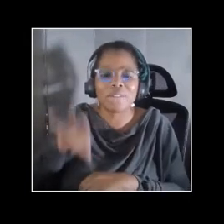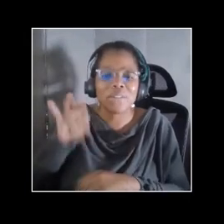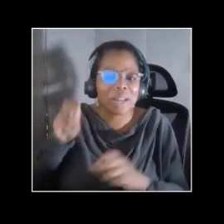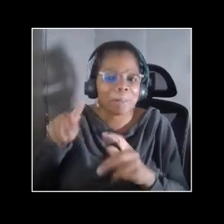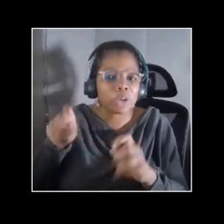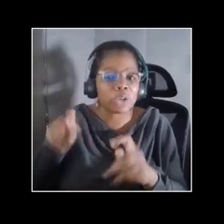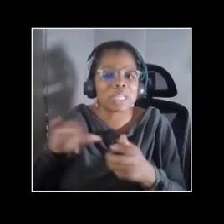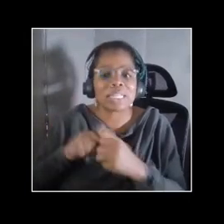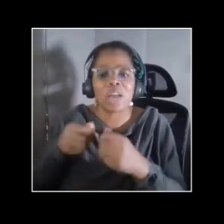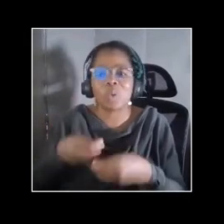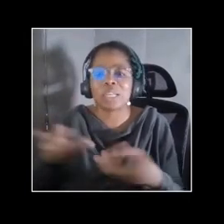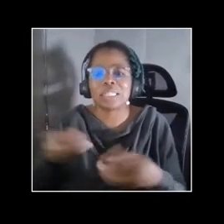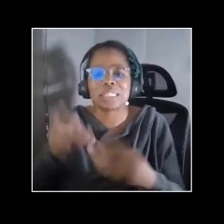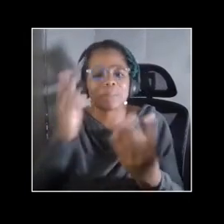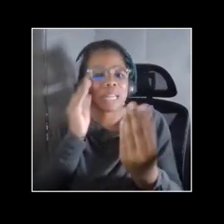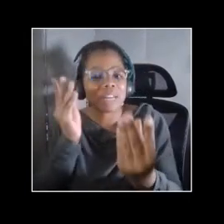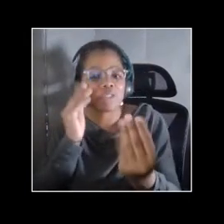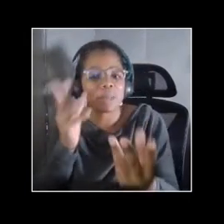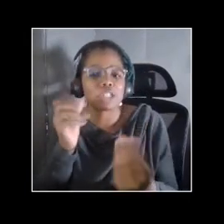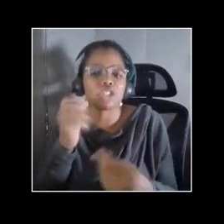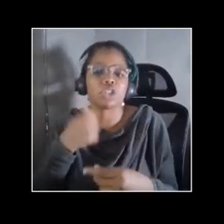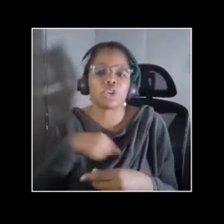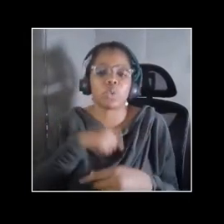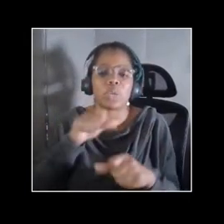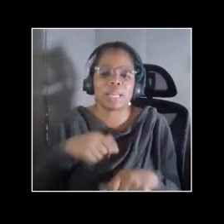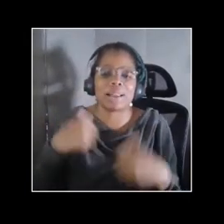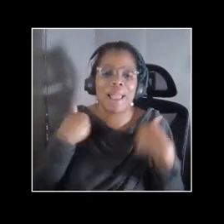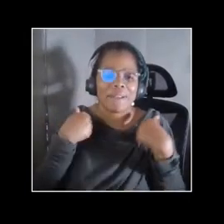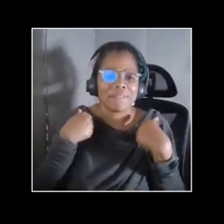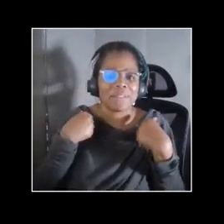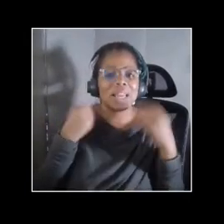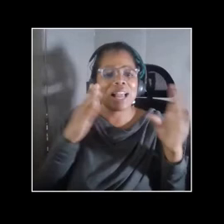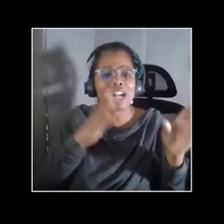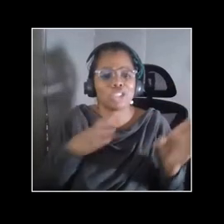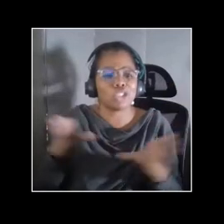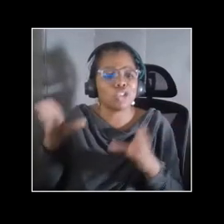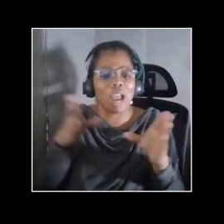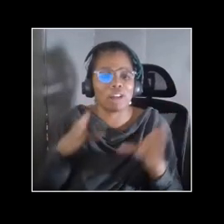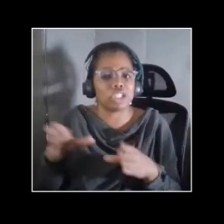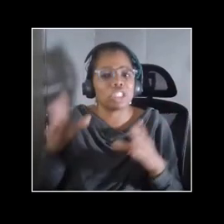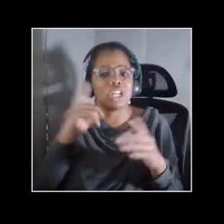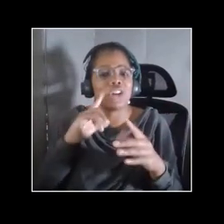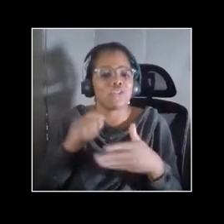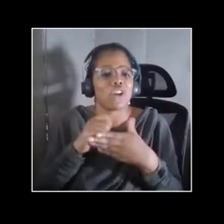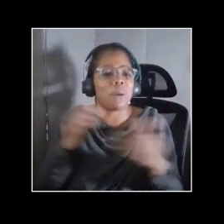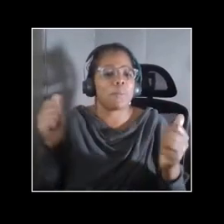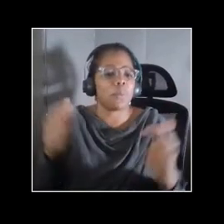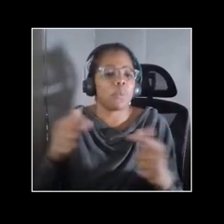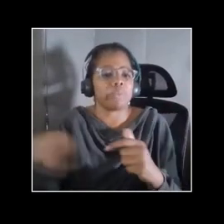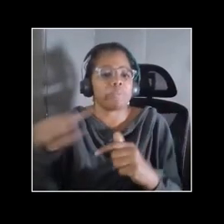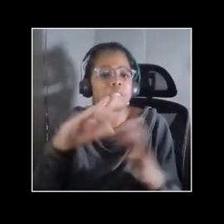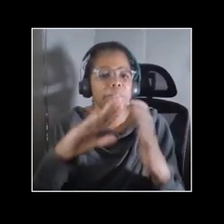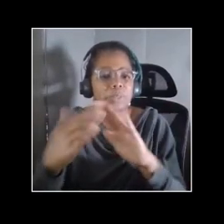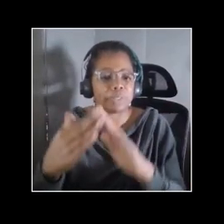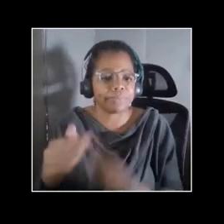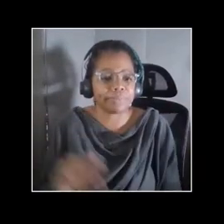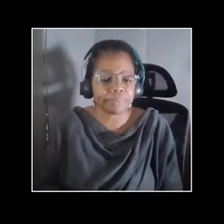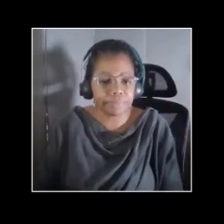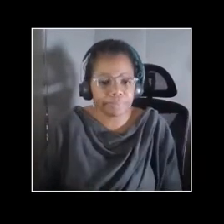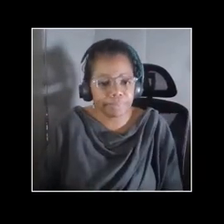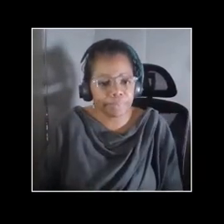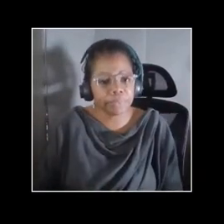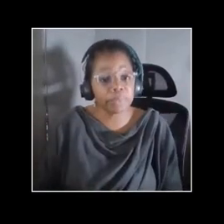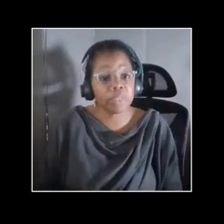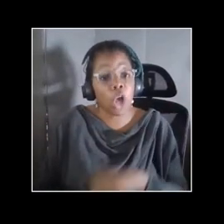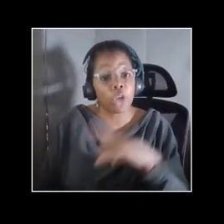we disseminate information so that we can really have strategies to help each of these communities? So on